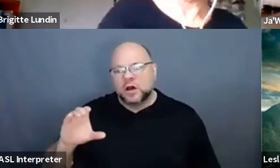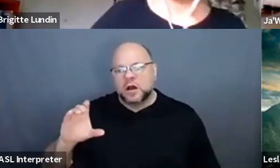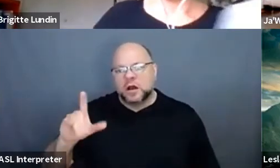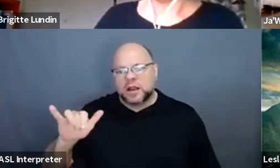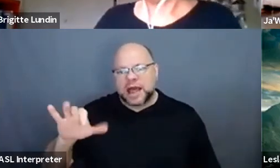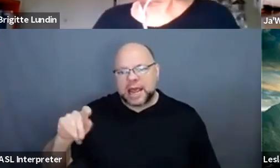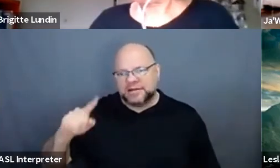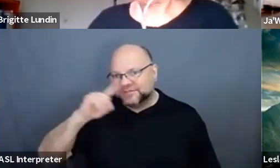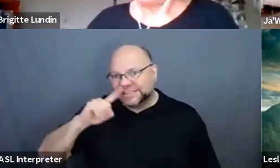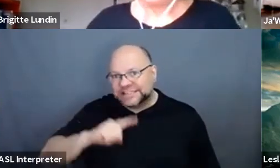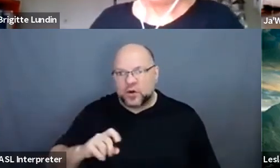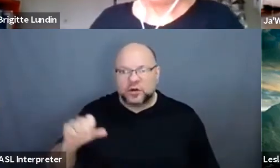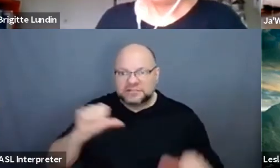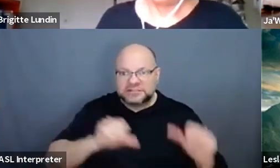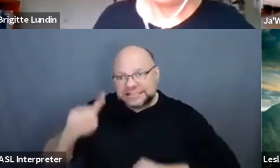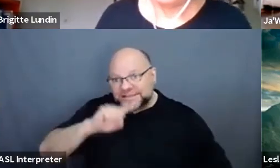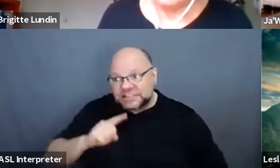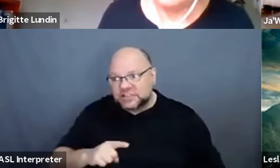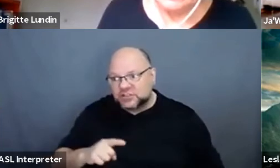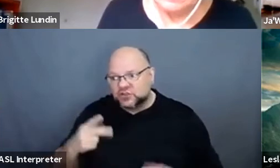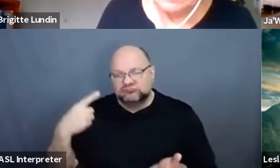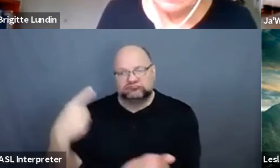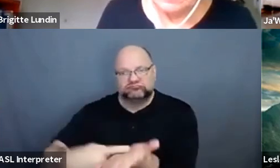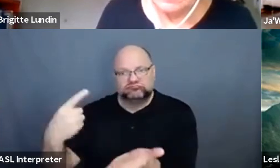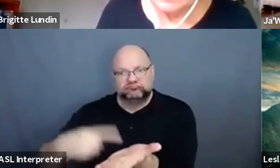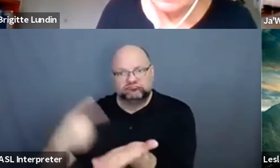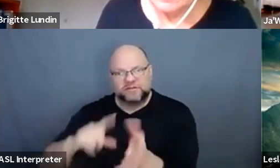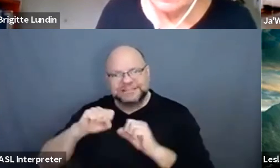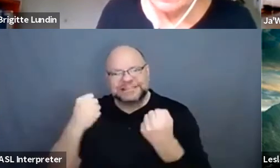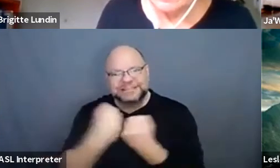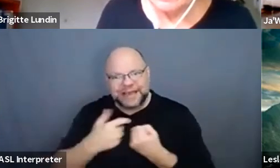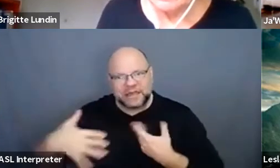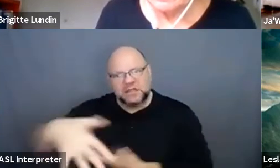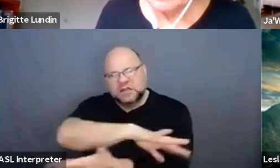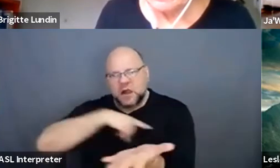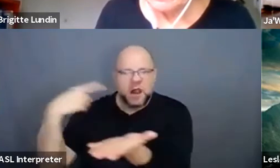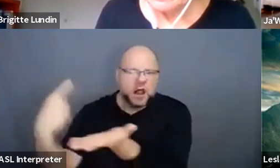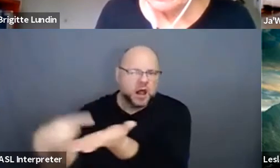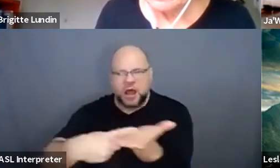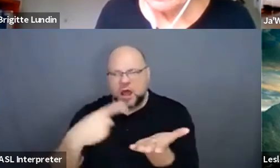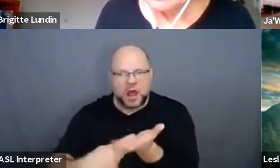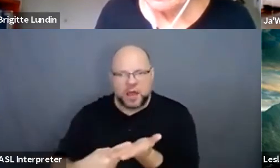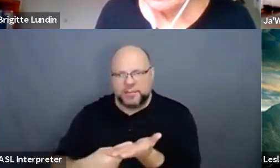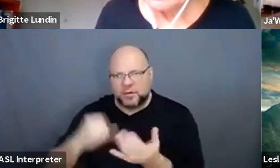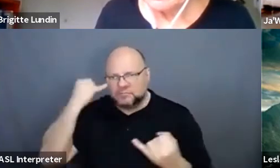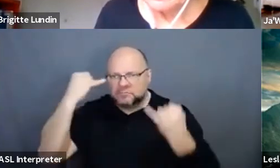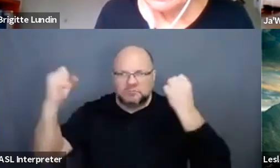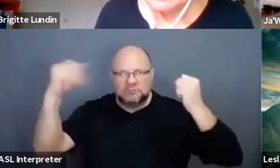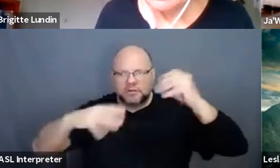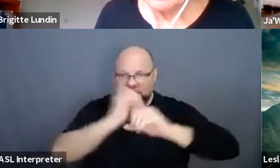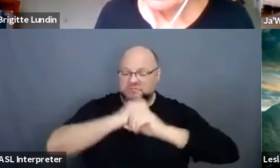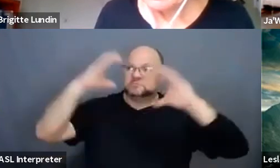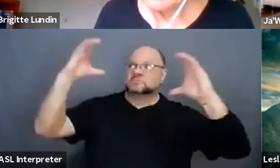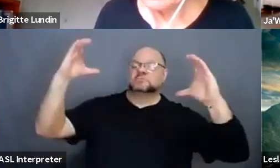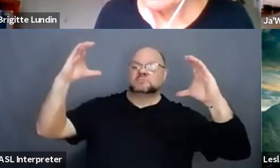as just a discourse around society, it allows people to imagine visually, but